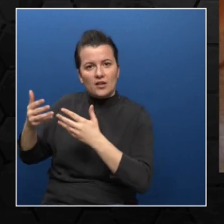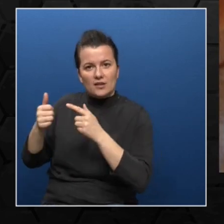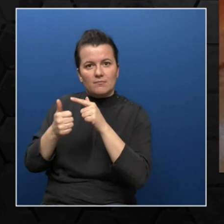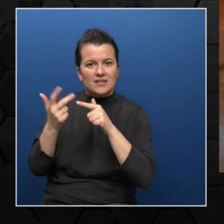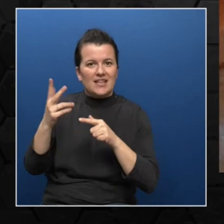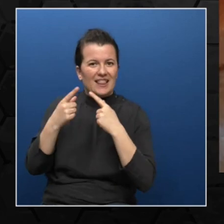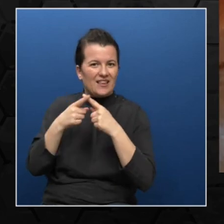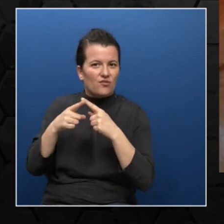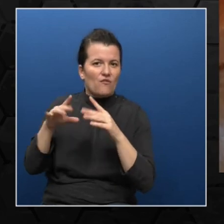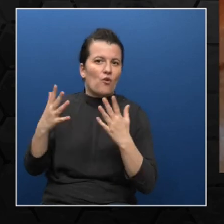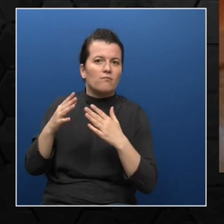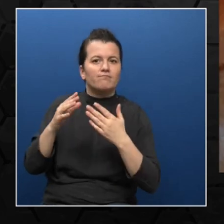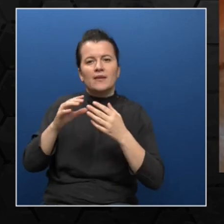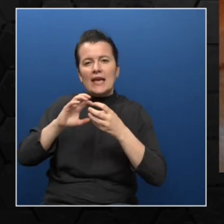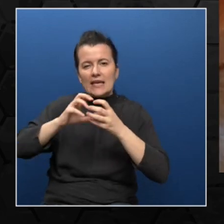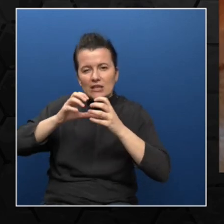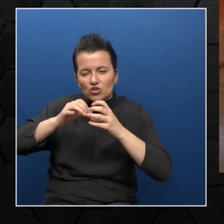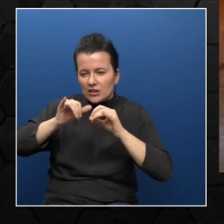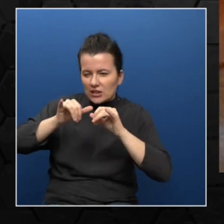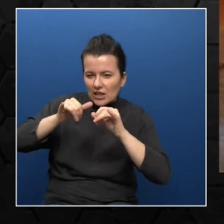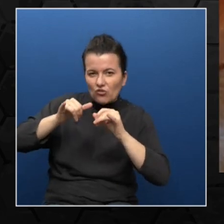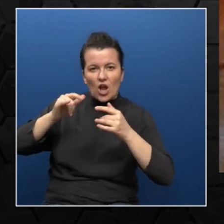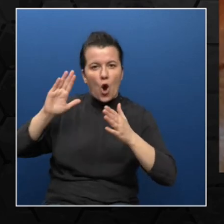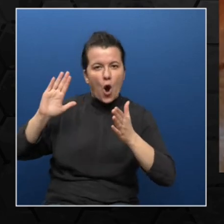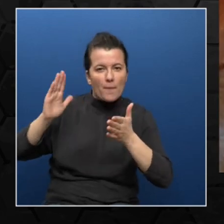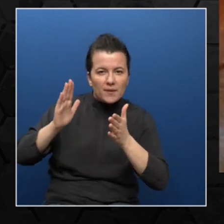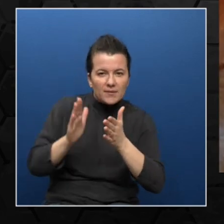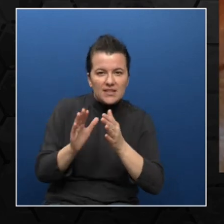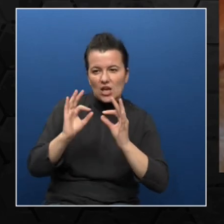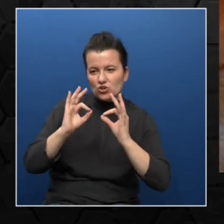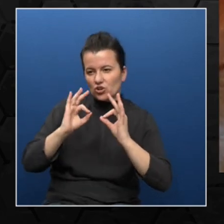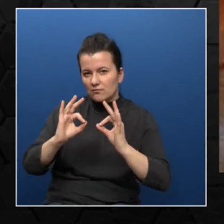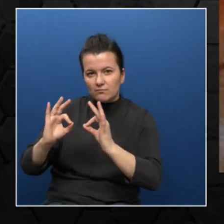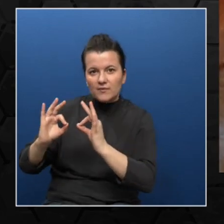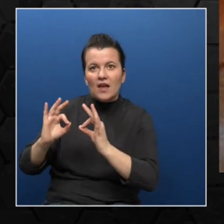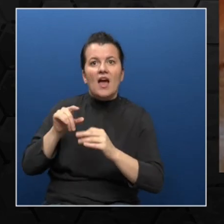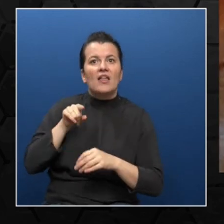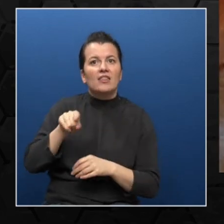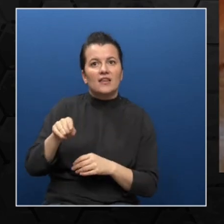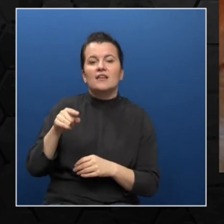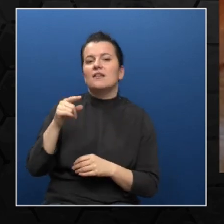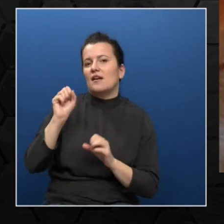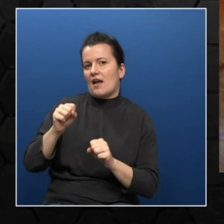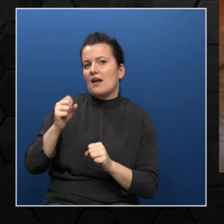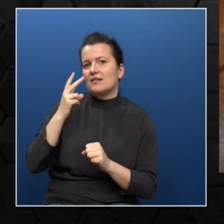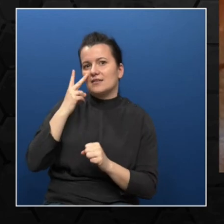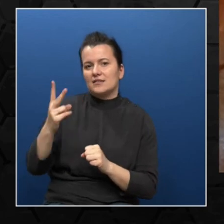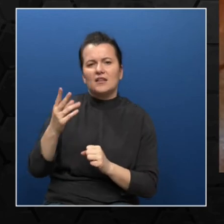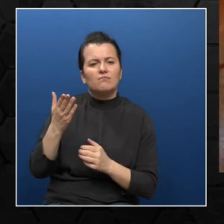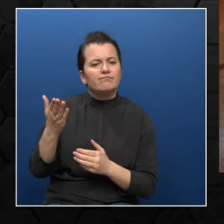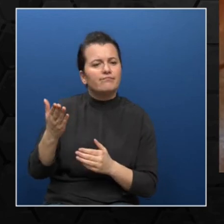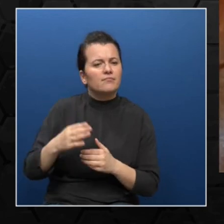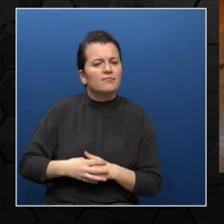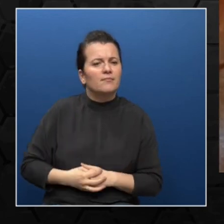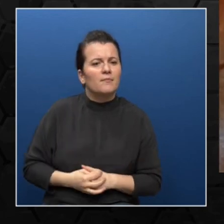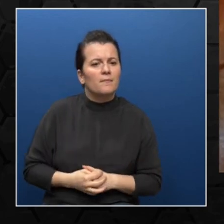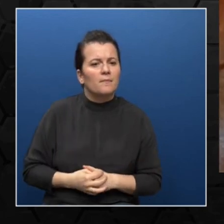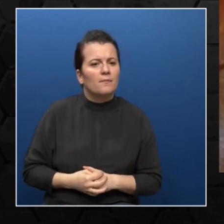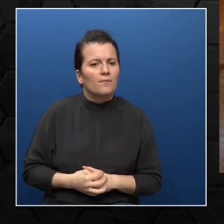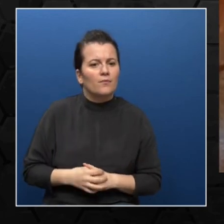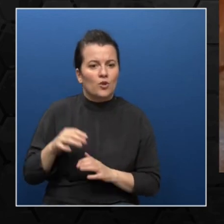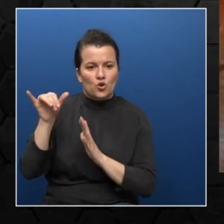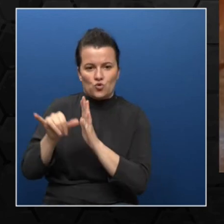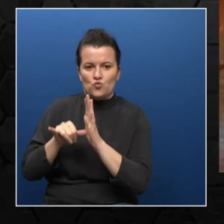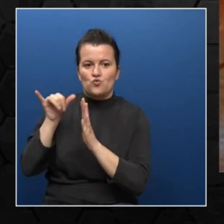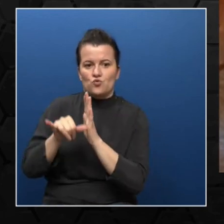optimization problems in general. So you can find them on Udemy. There are a couple of courses. Just a quick search will give you a few.